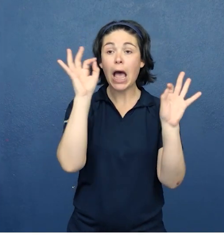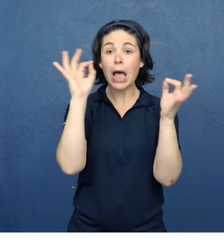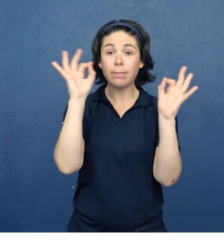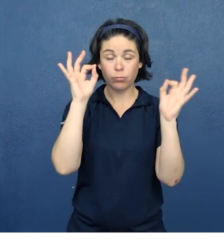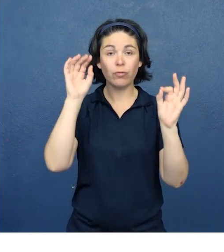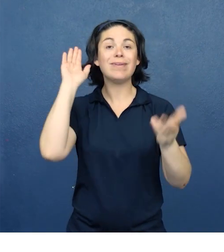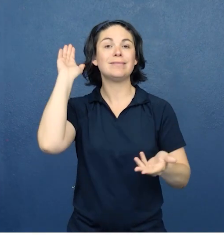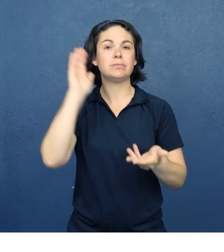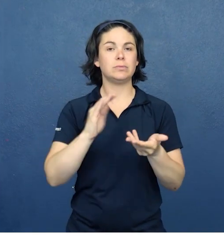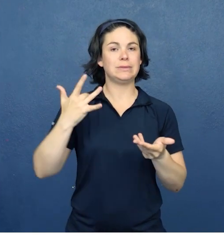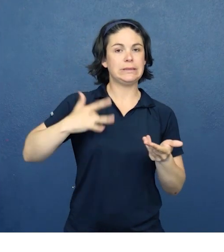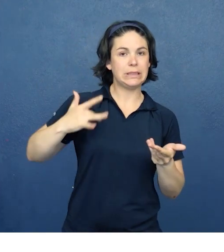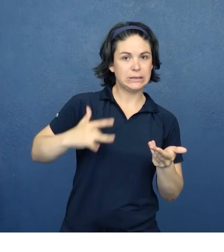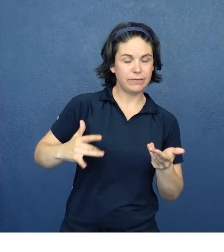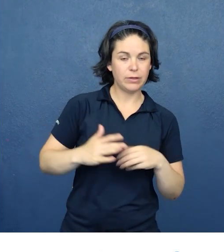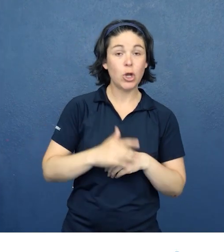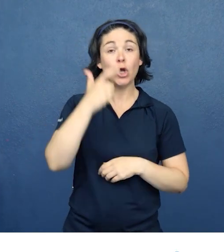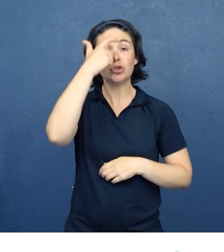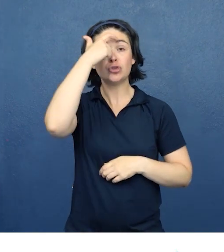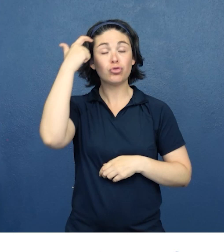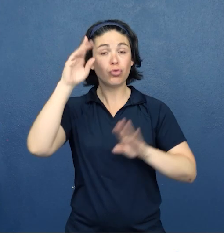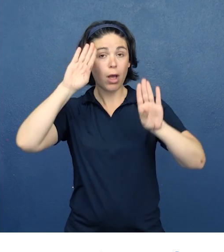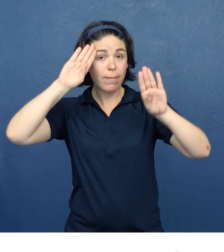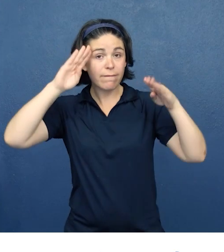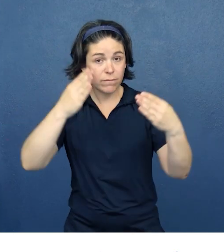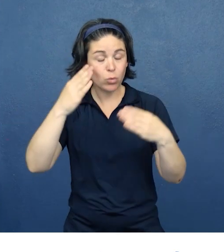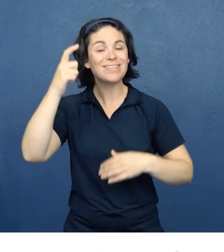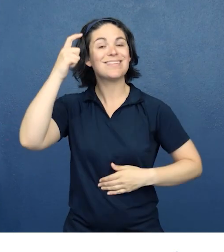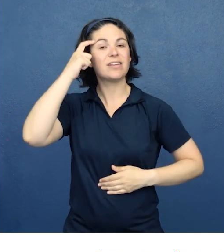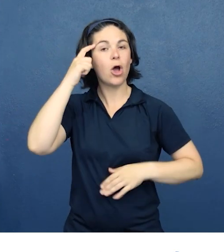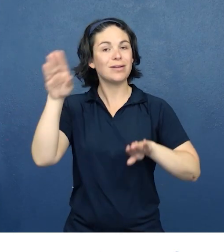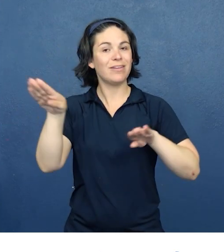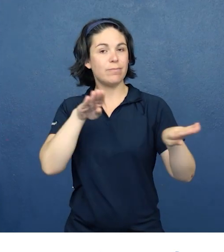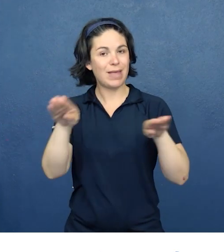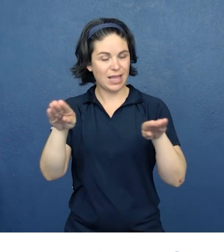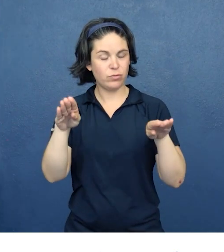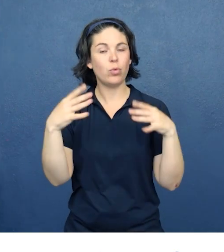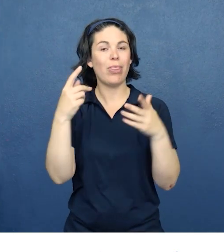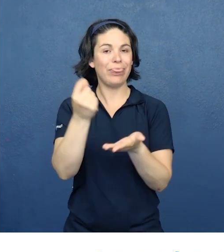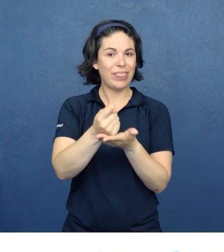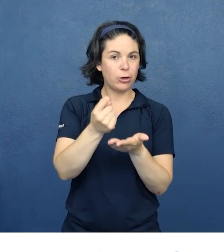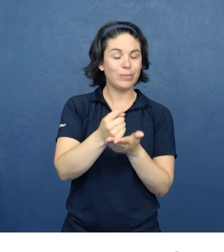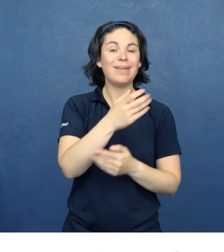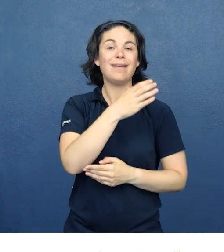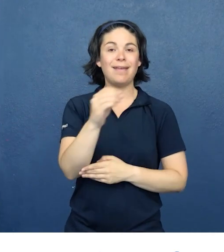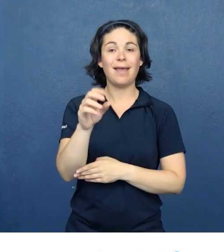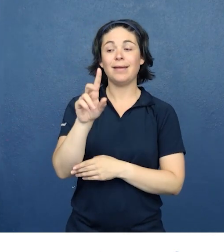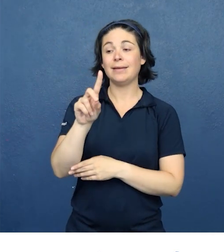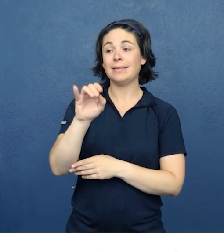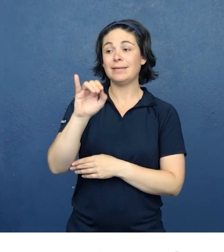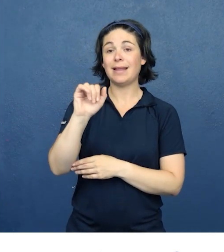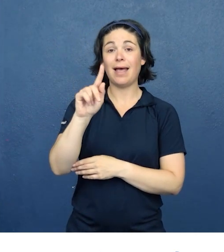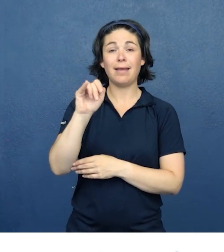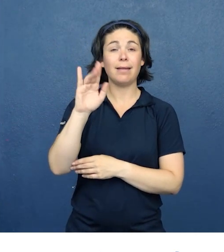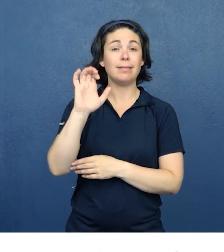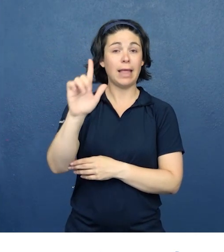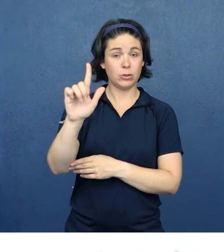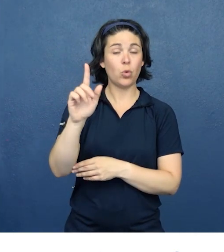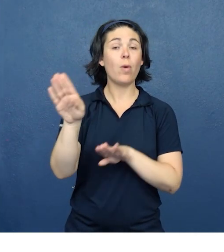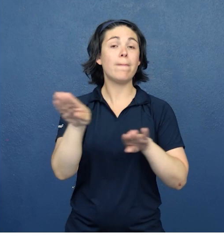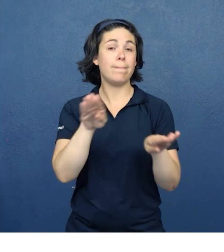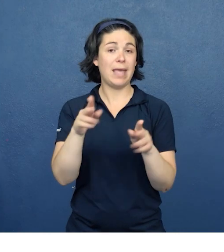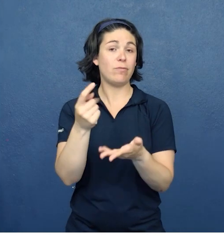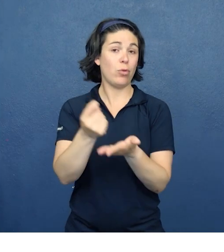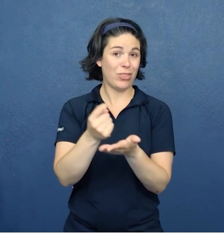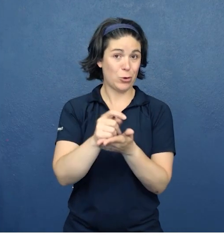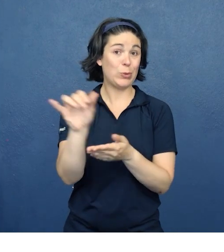desensitization and reprocessing, trauma-focused cognitive behavioral therapy, and dialectical behavioral